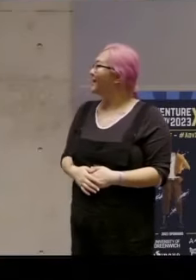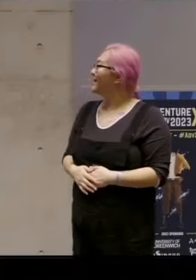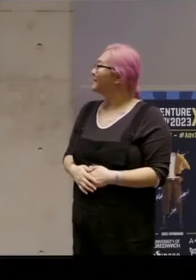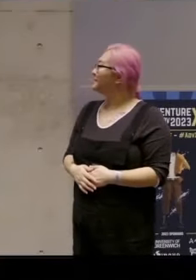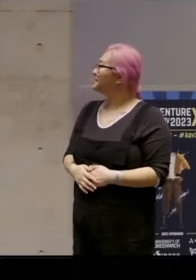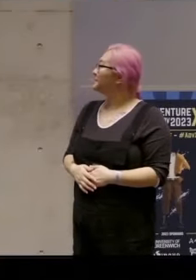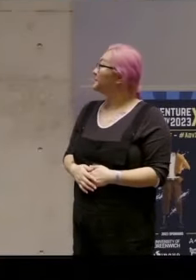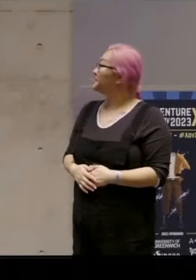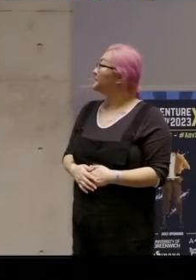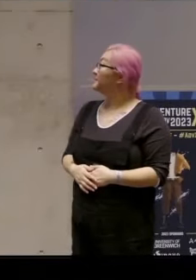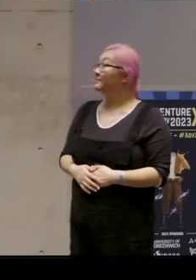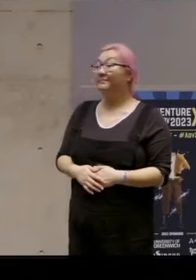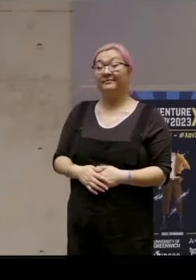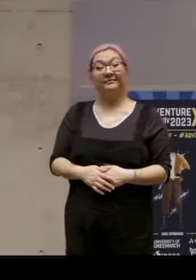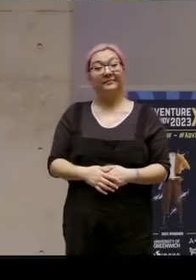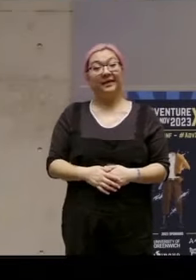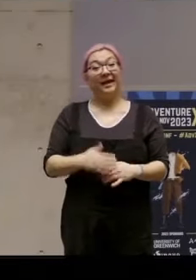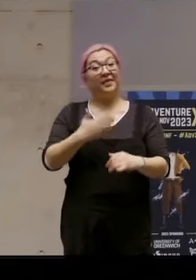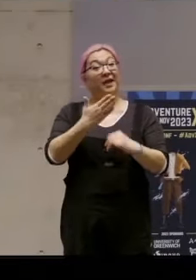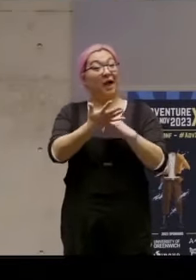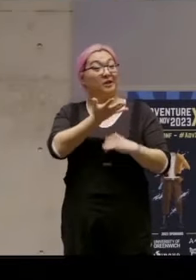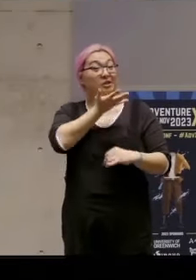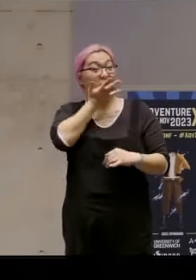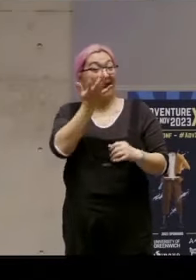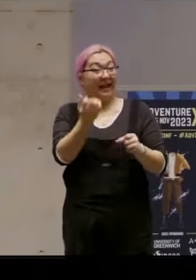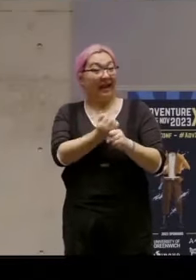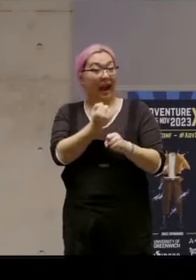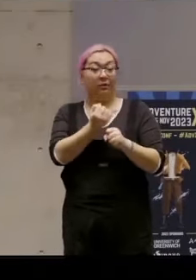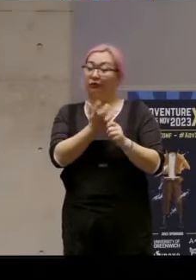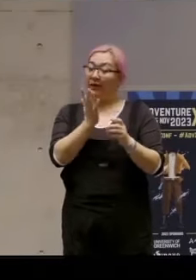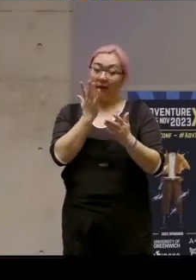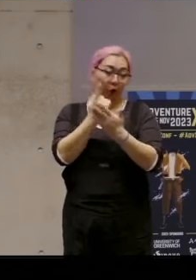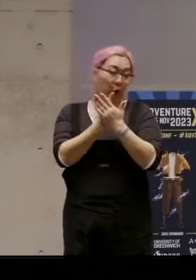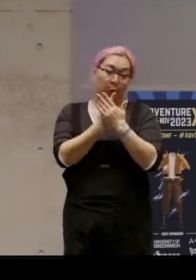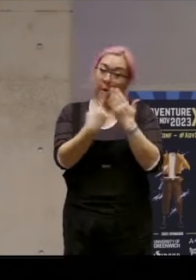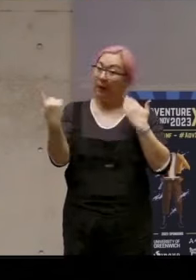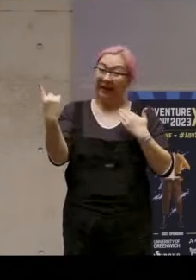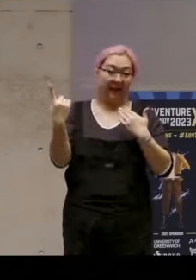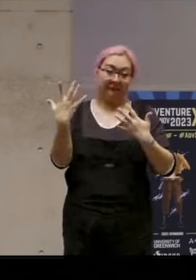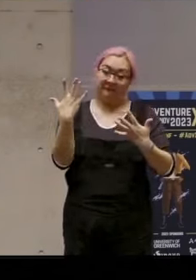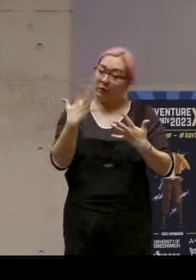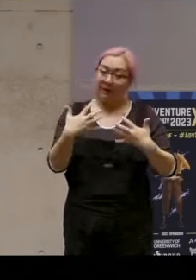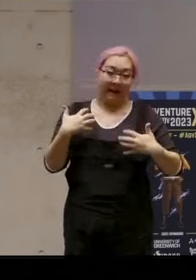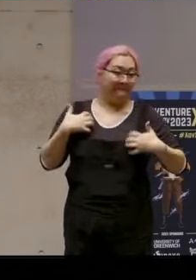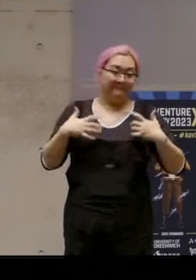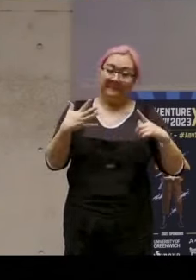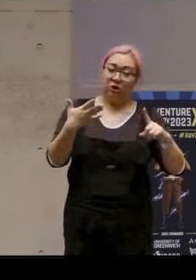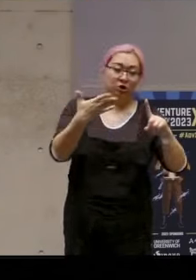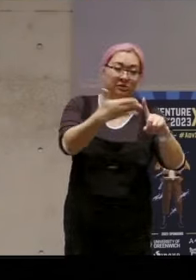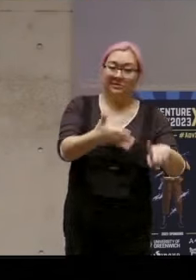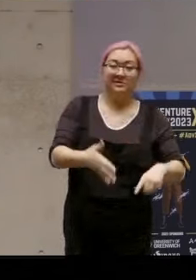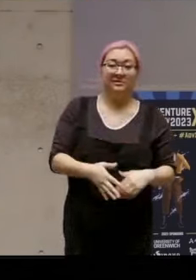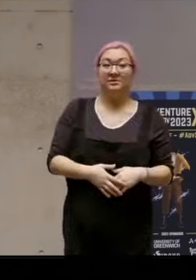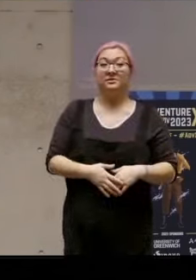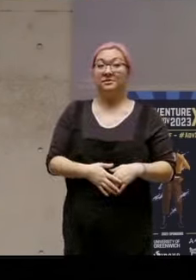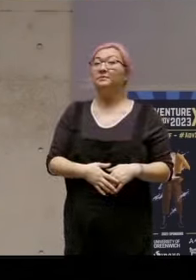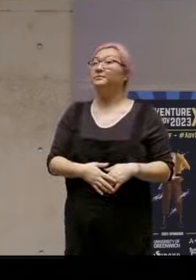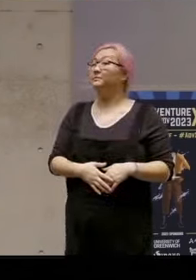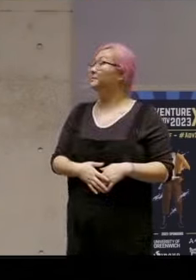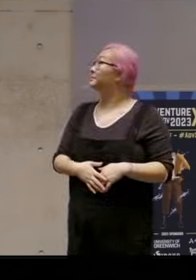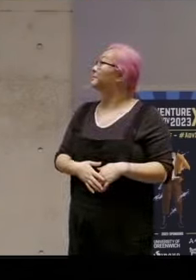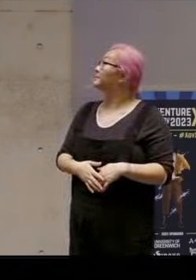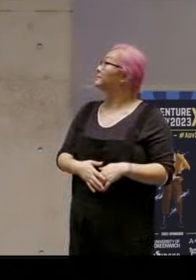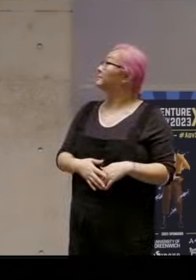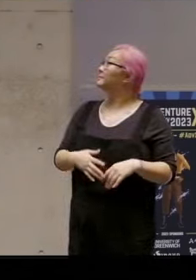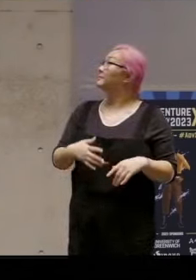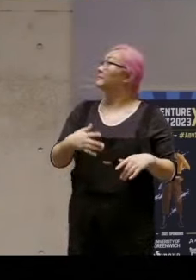Our last Czech game might also be among the most unique and ambitious. Dreamland Final Solution merges